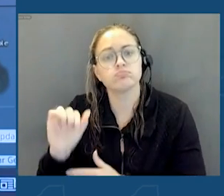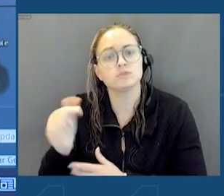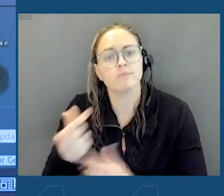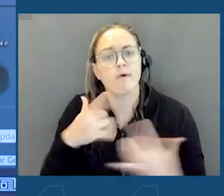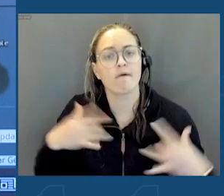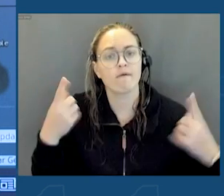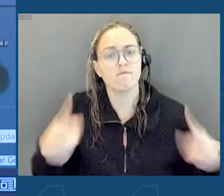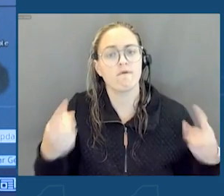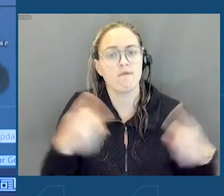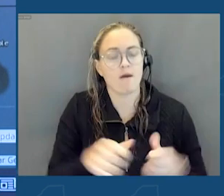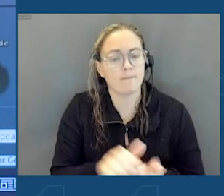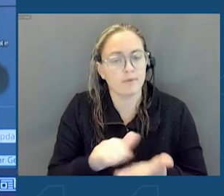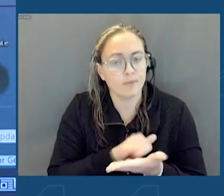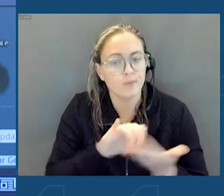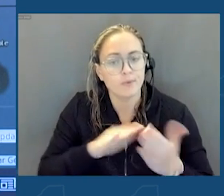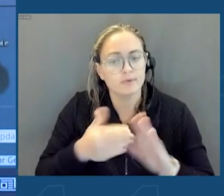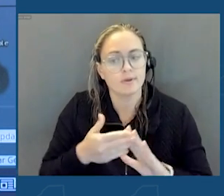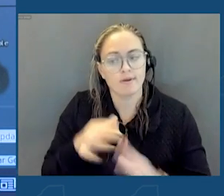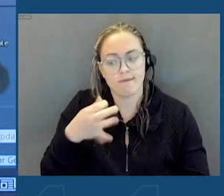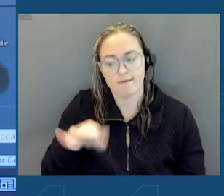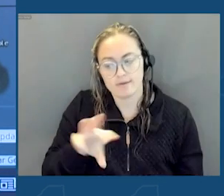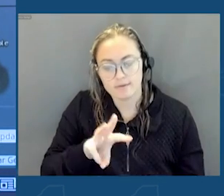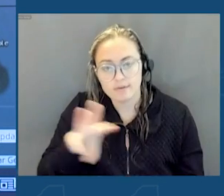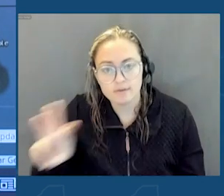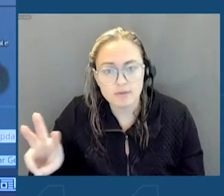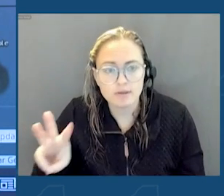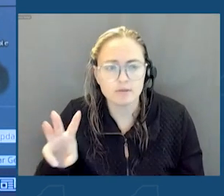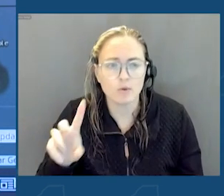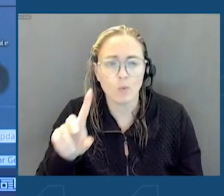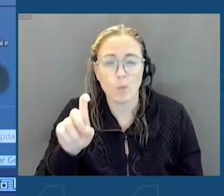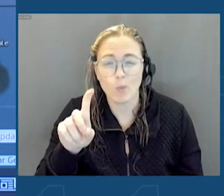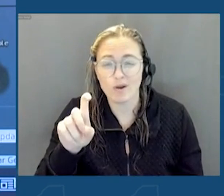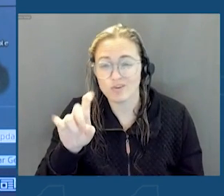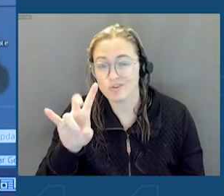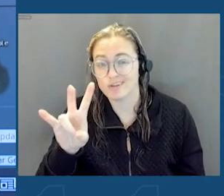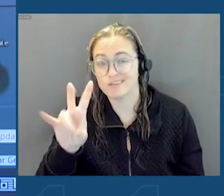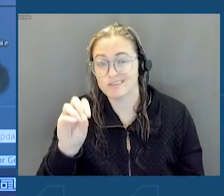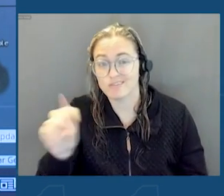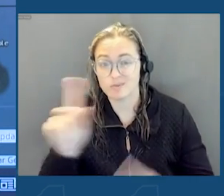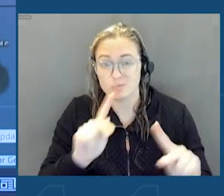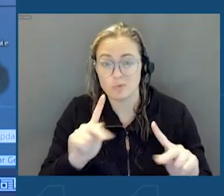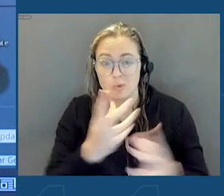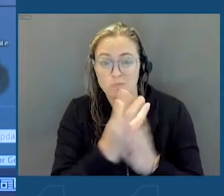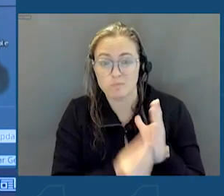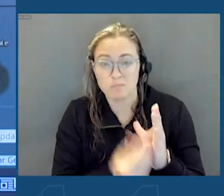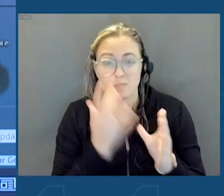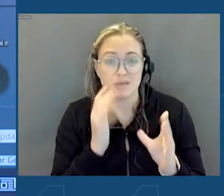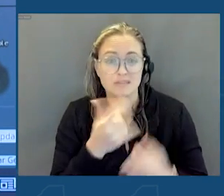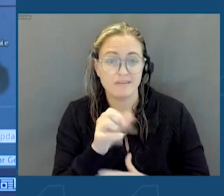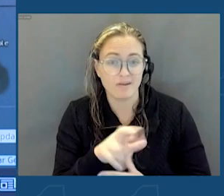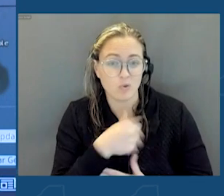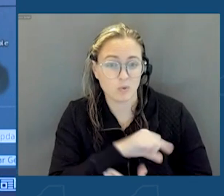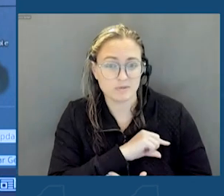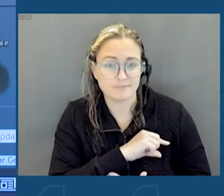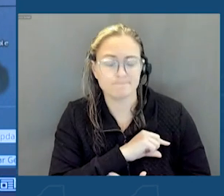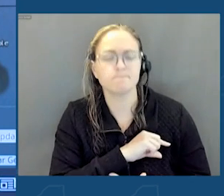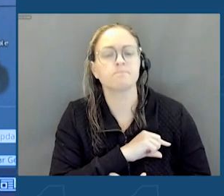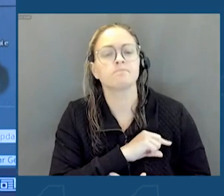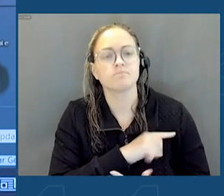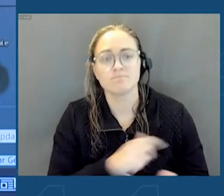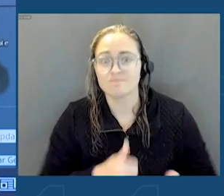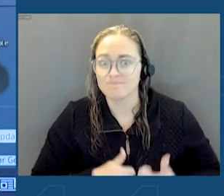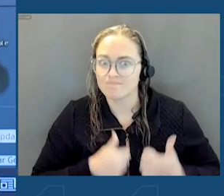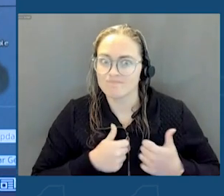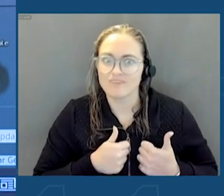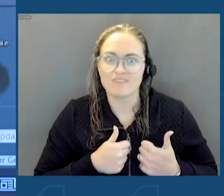New York City back in 1966, and almost 170 people lost their lives because of the air quality at the time. So we're living in an era of